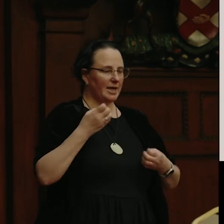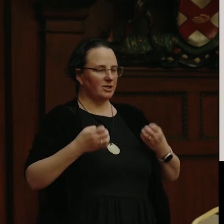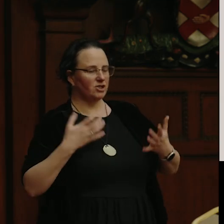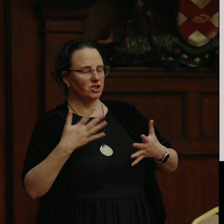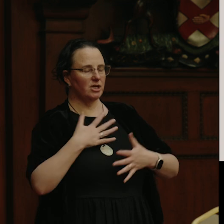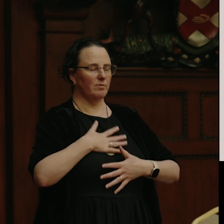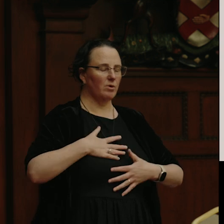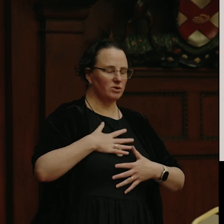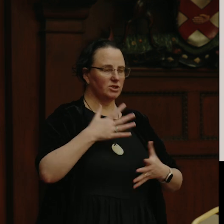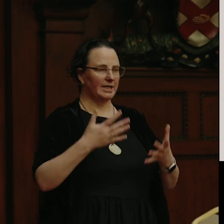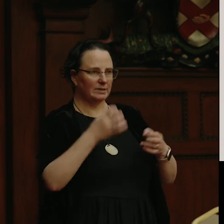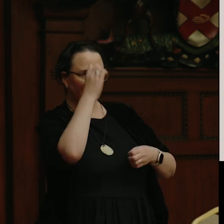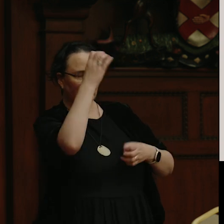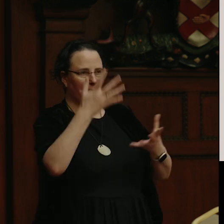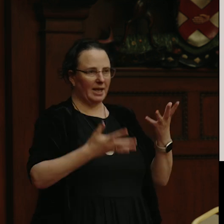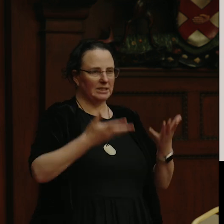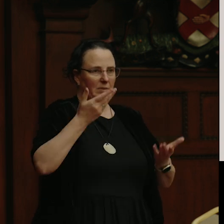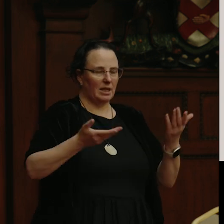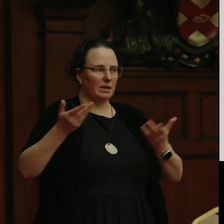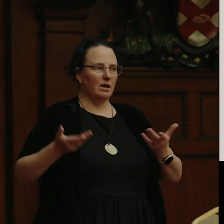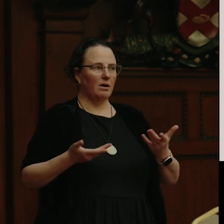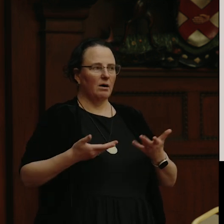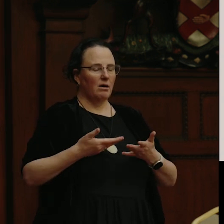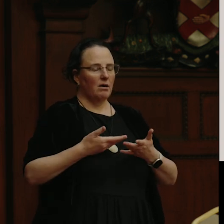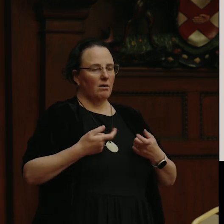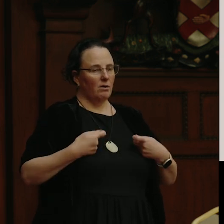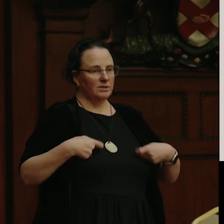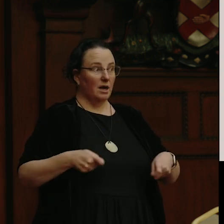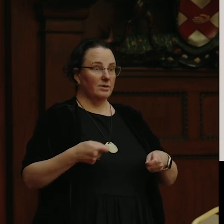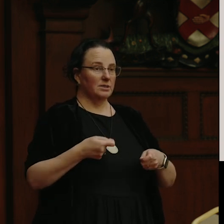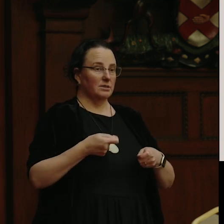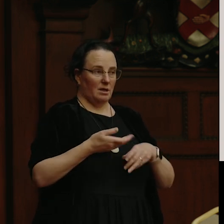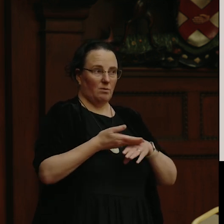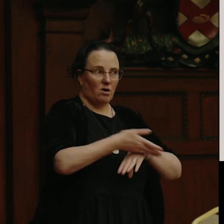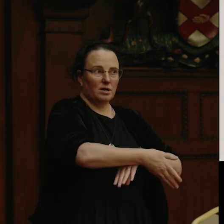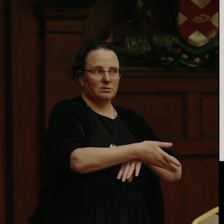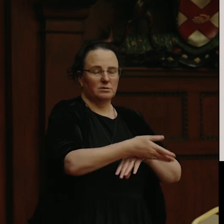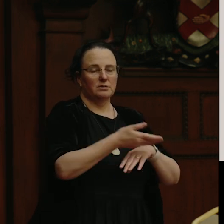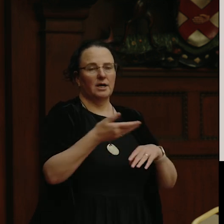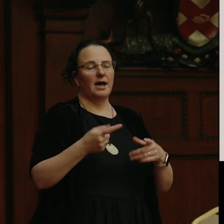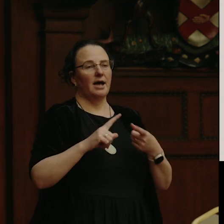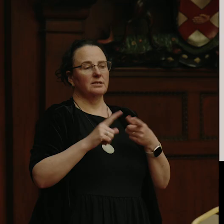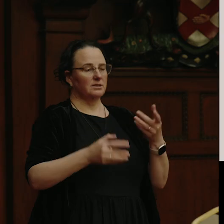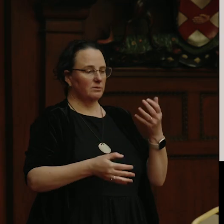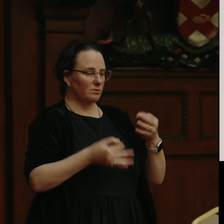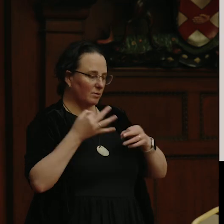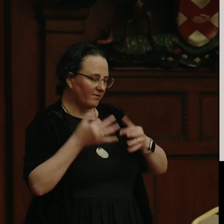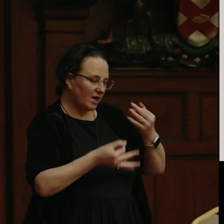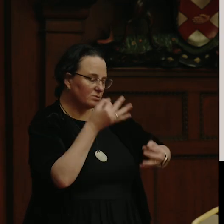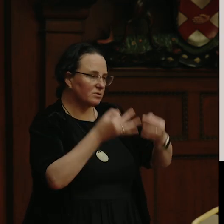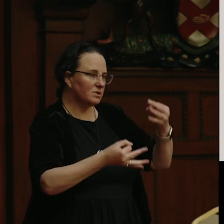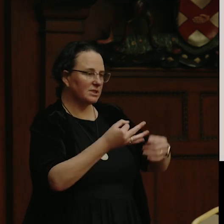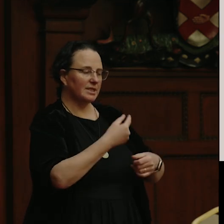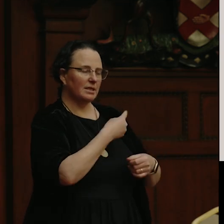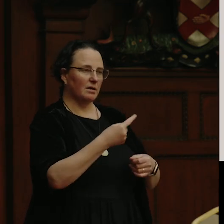and expectations. And that is work. It also the findings also tell us that many of the hardest